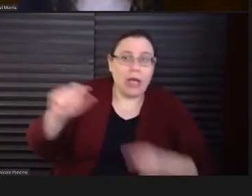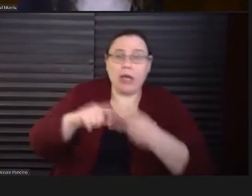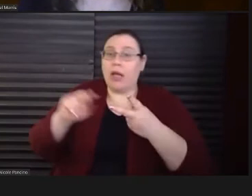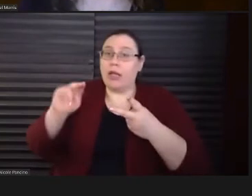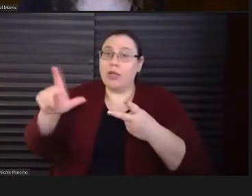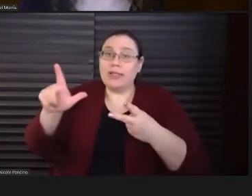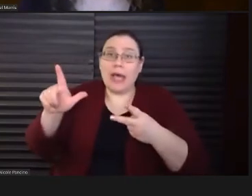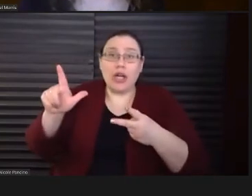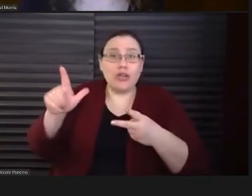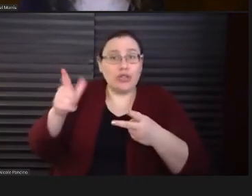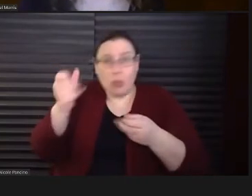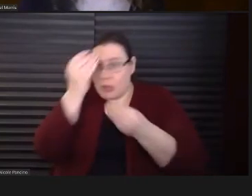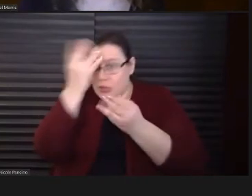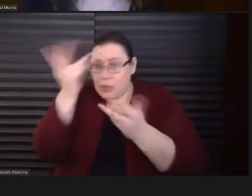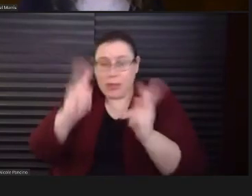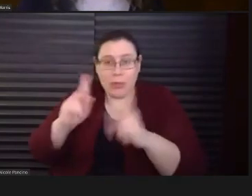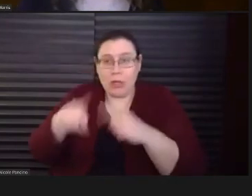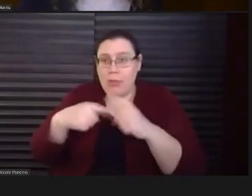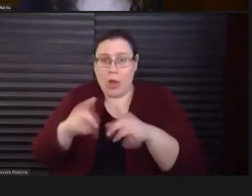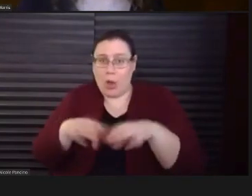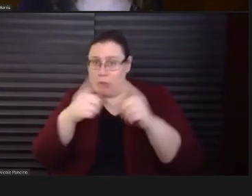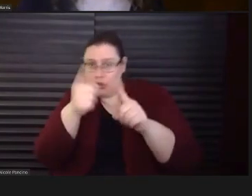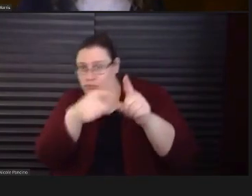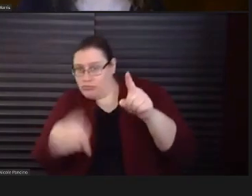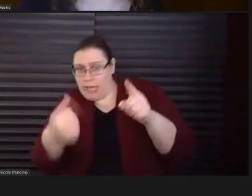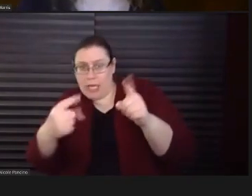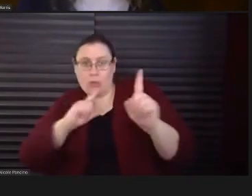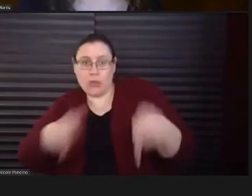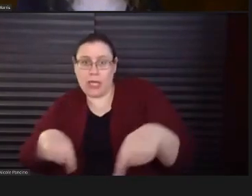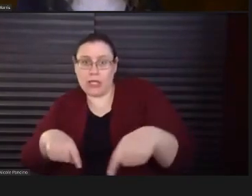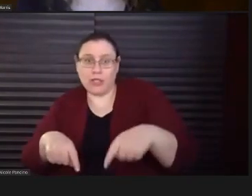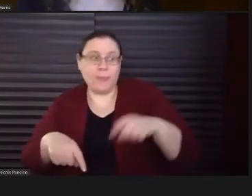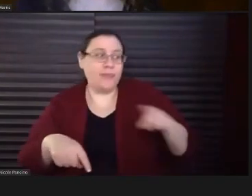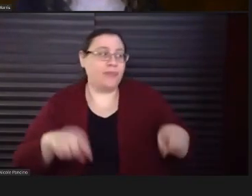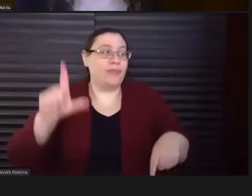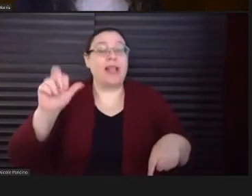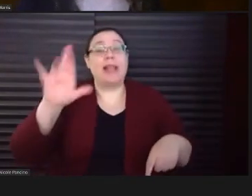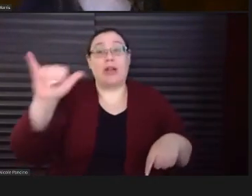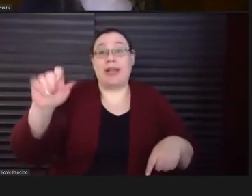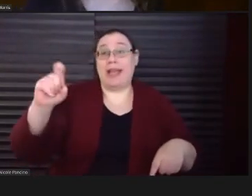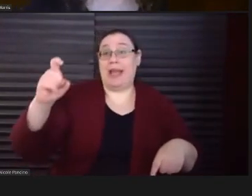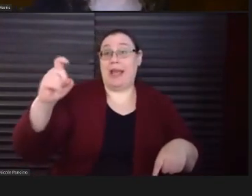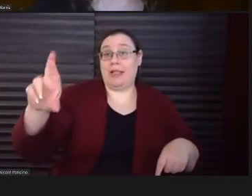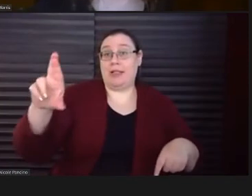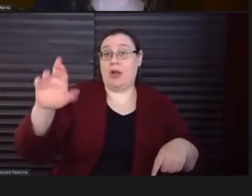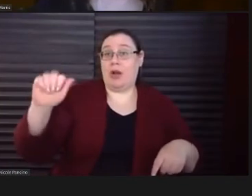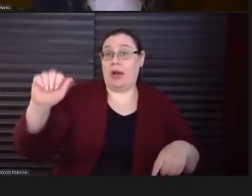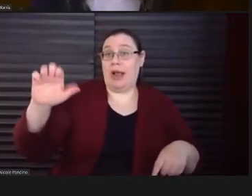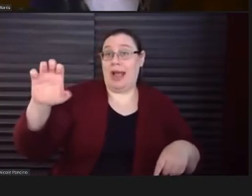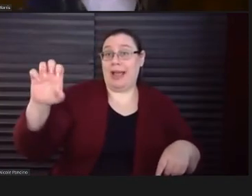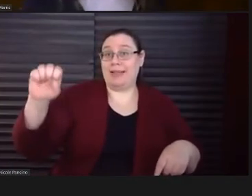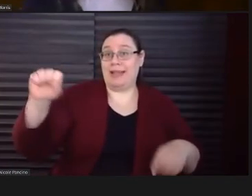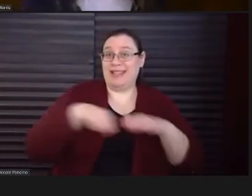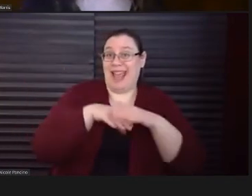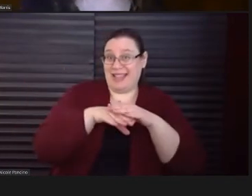people to? And this is open for anybody. Well, XR Access is an organization that we're all part of